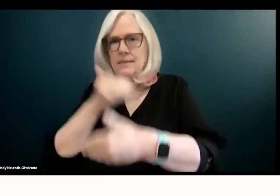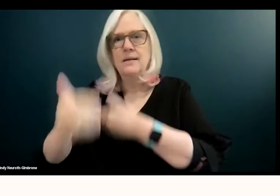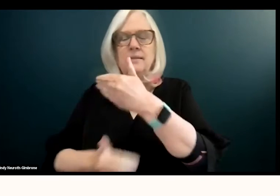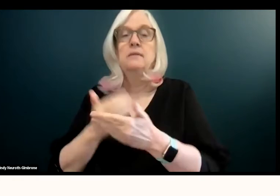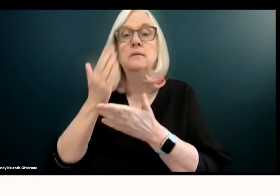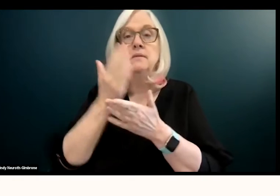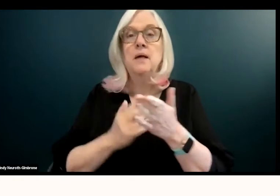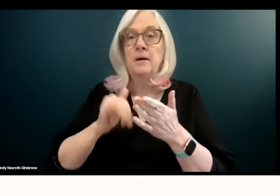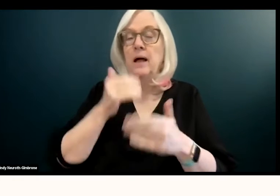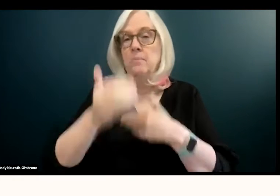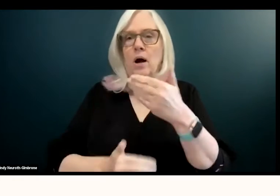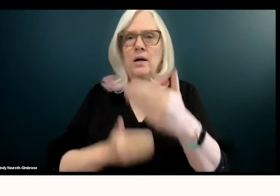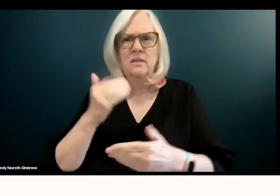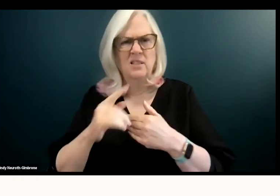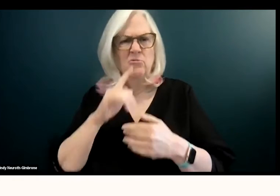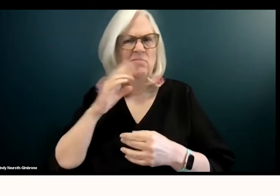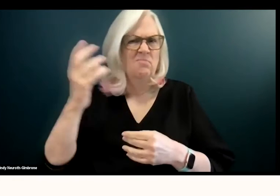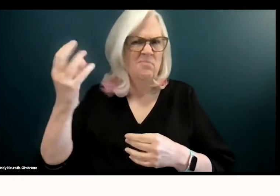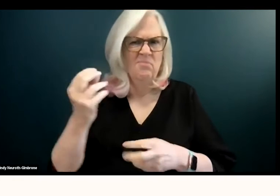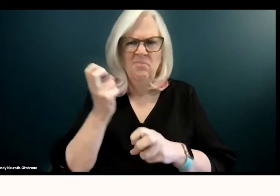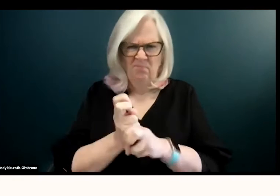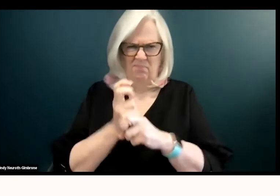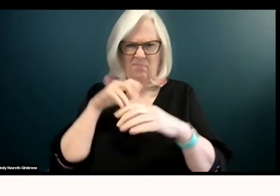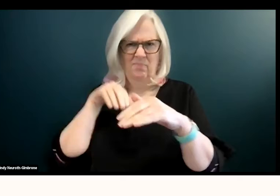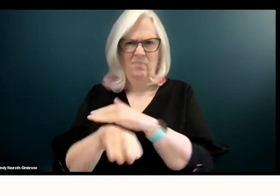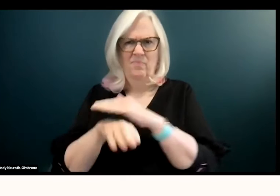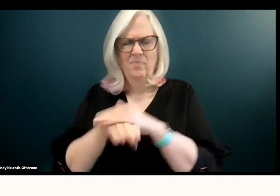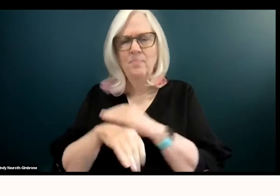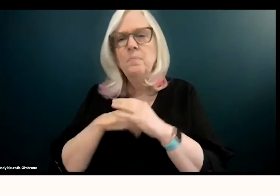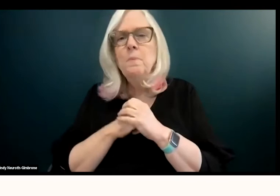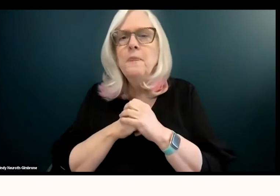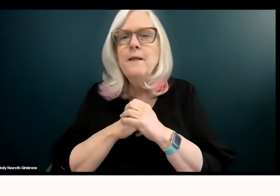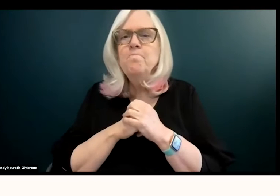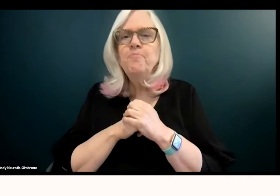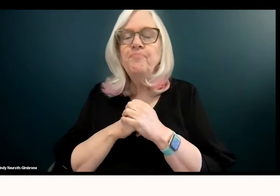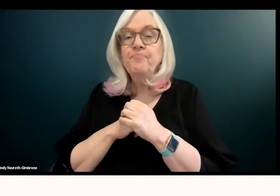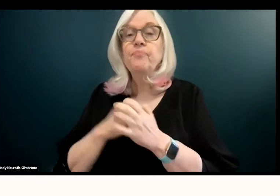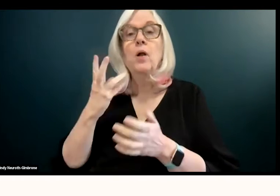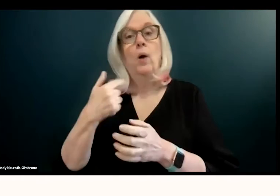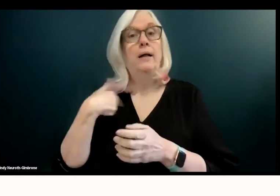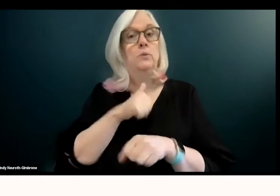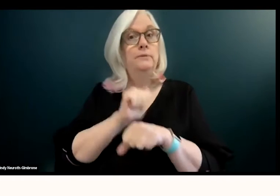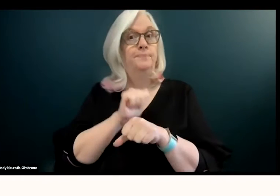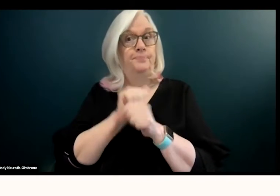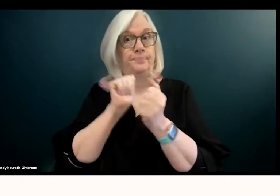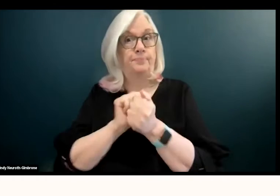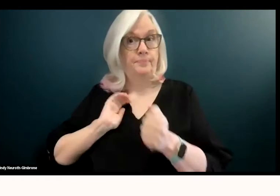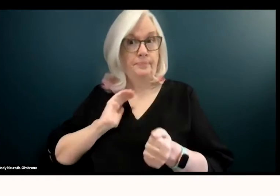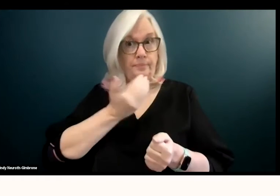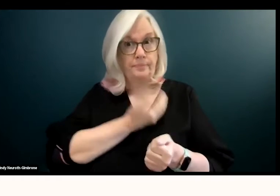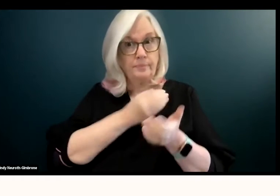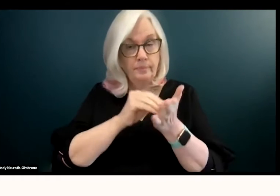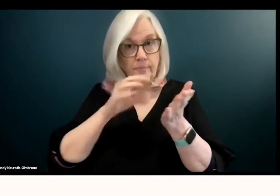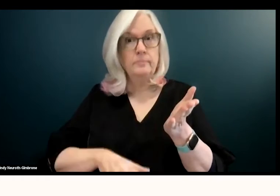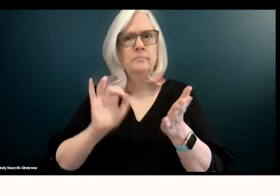extraneous and actually hard to access. When we try to work with our students, that accessibility point is